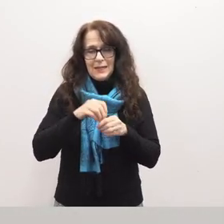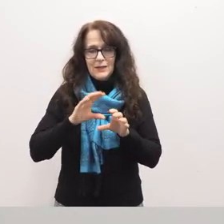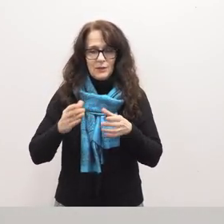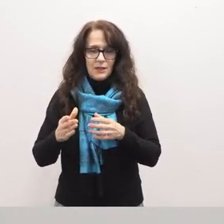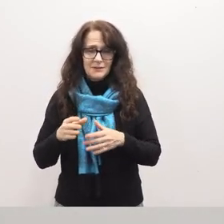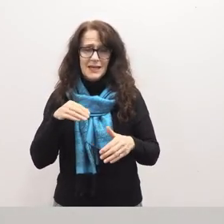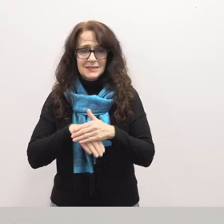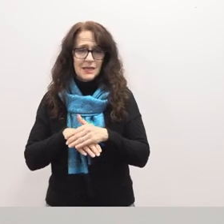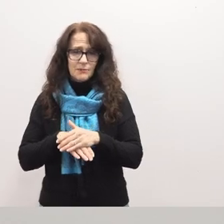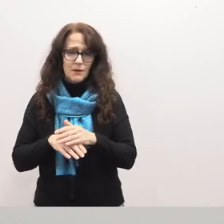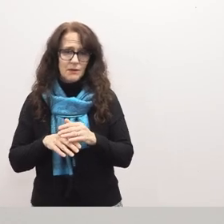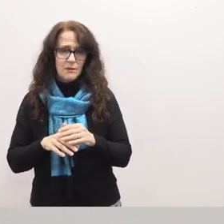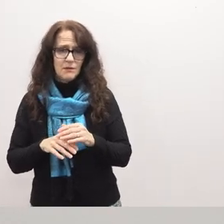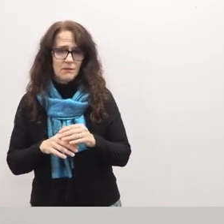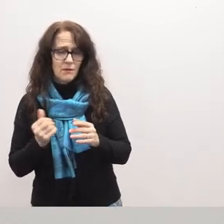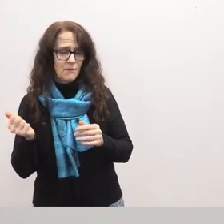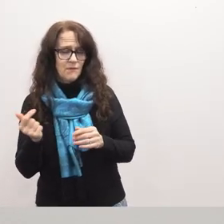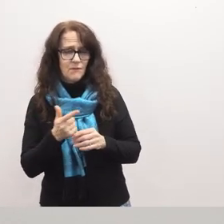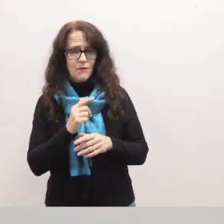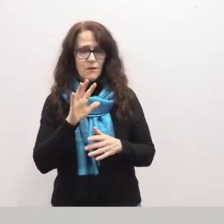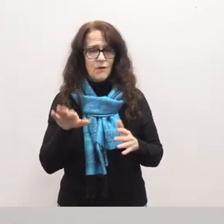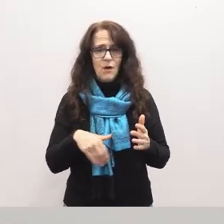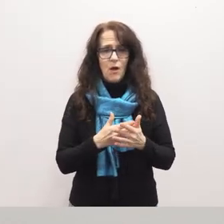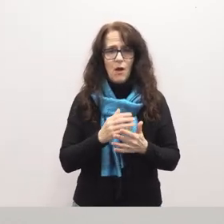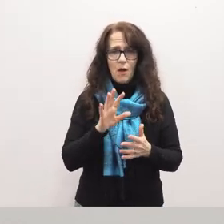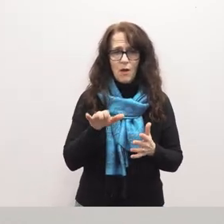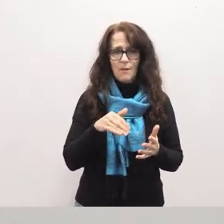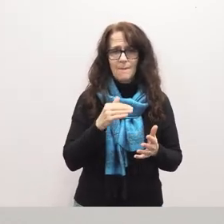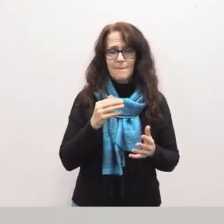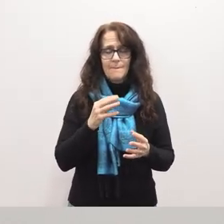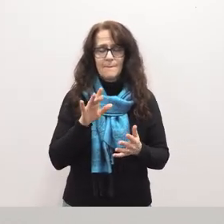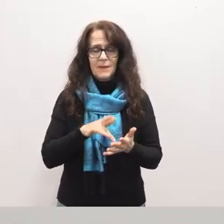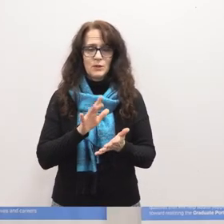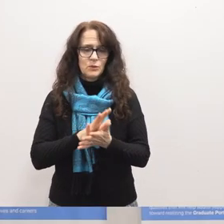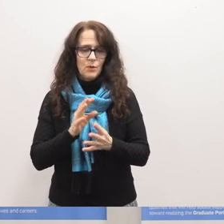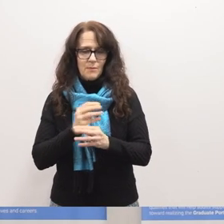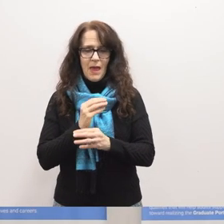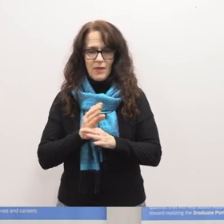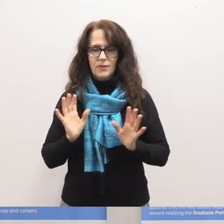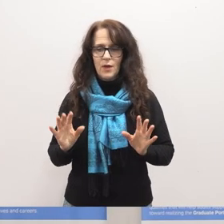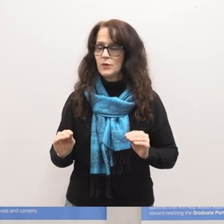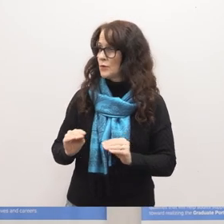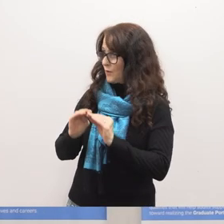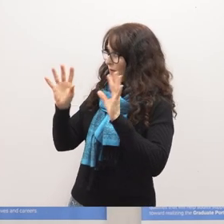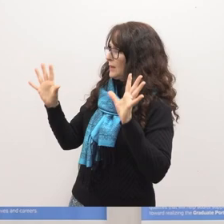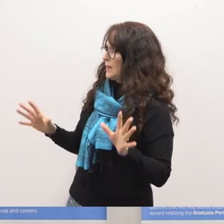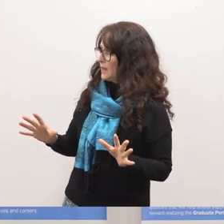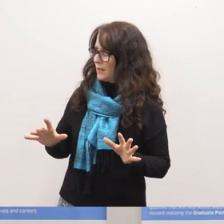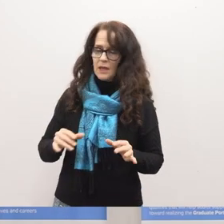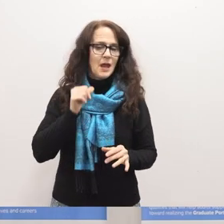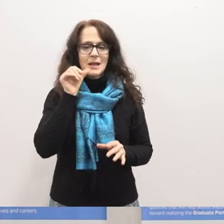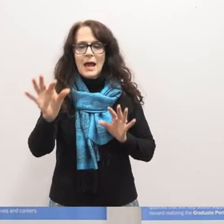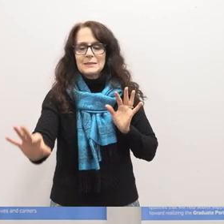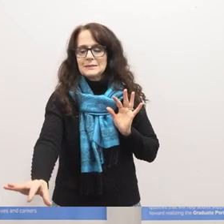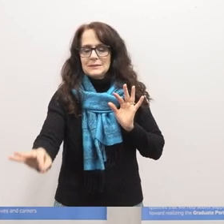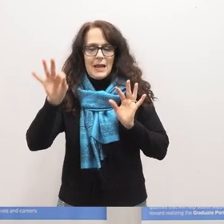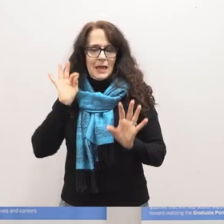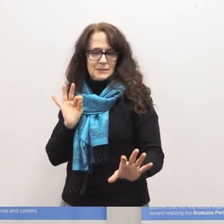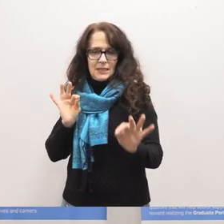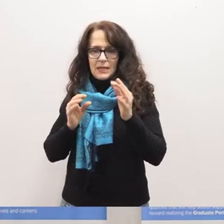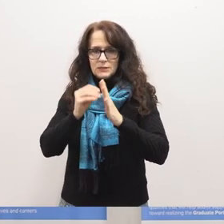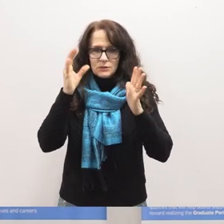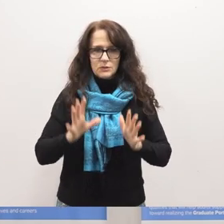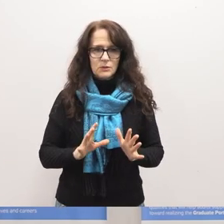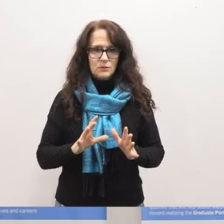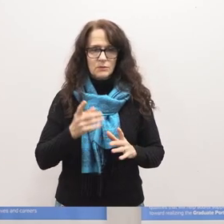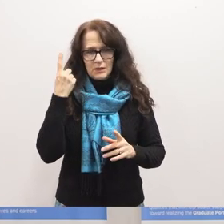accessible and available to every middle school math student. Okay, so just for clarification, it's not for selected middle school students, it's really